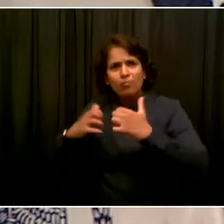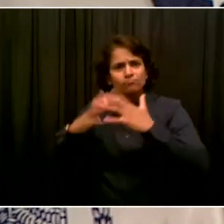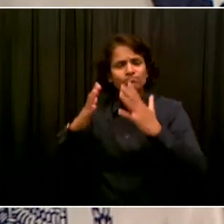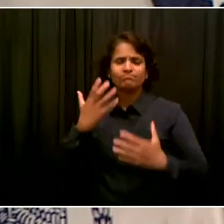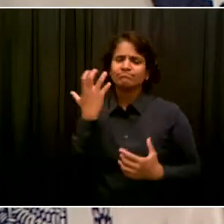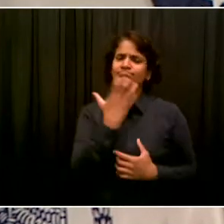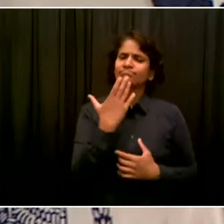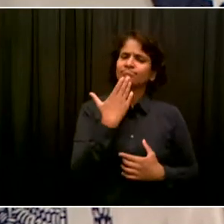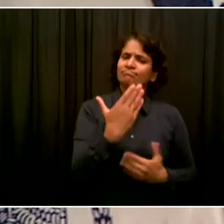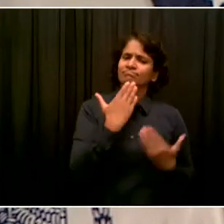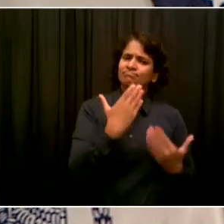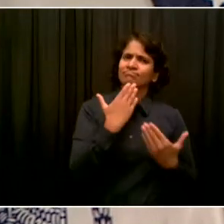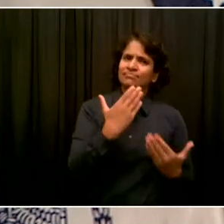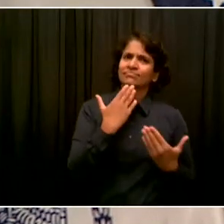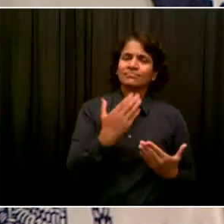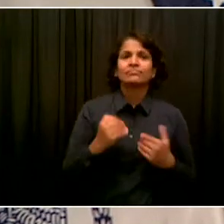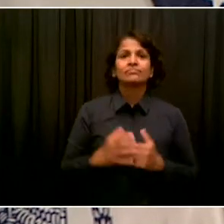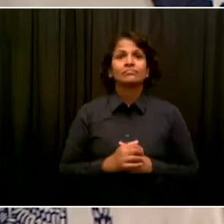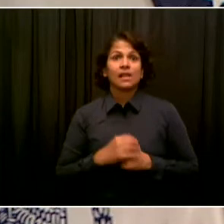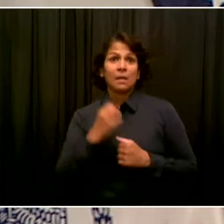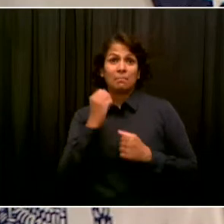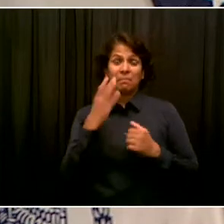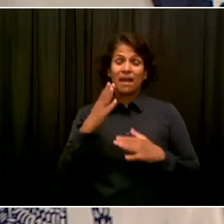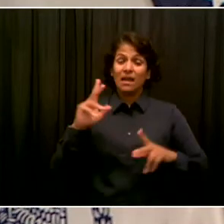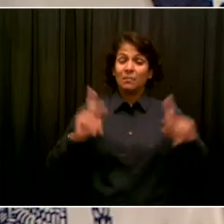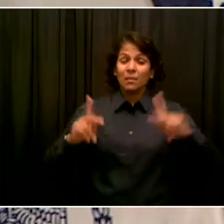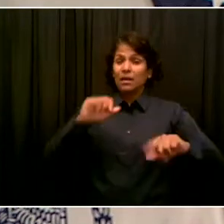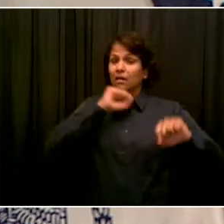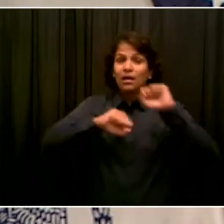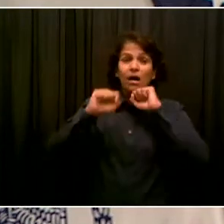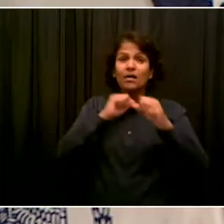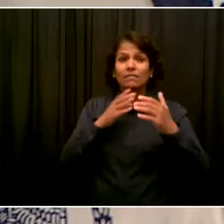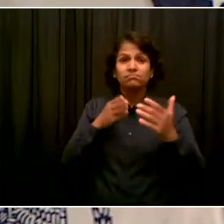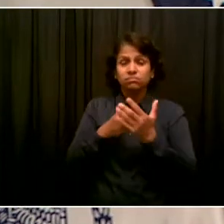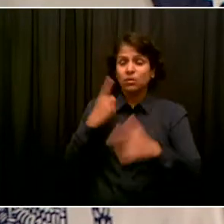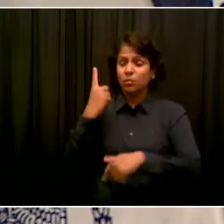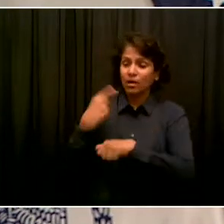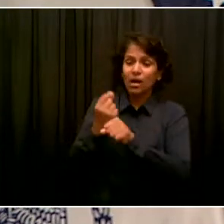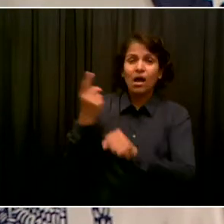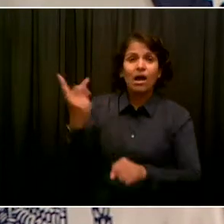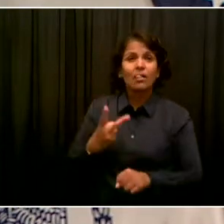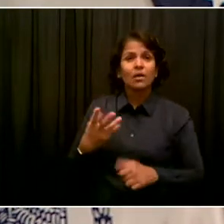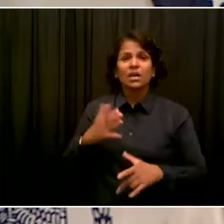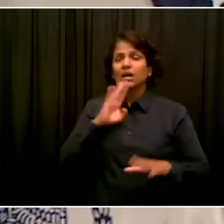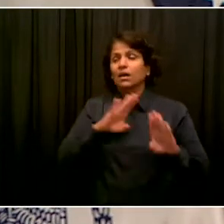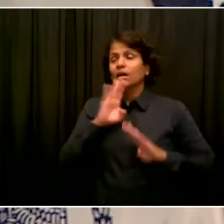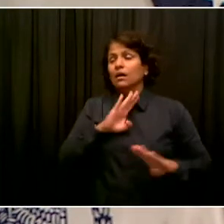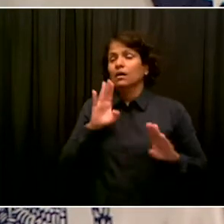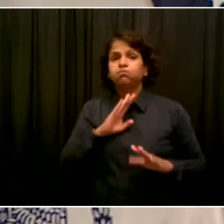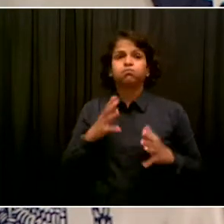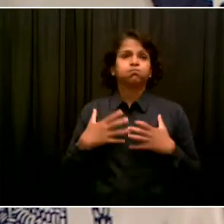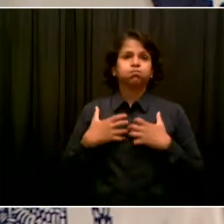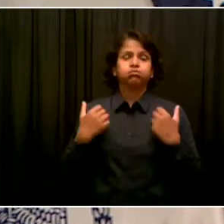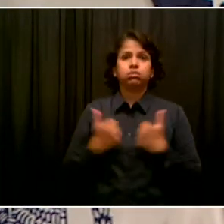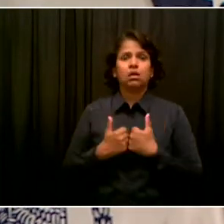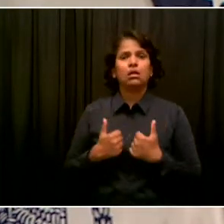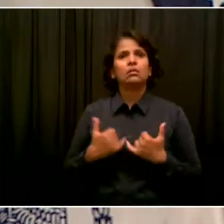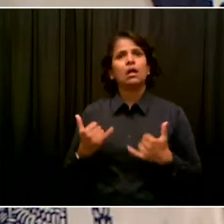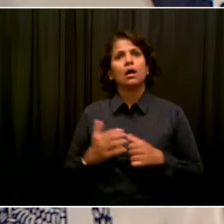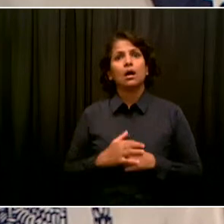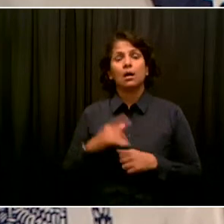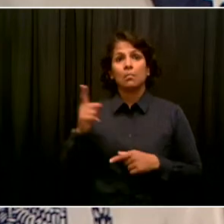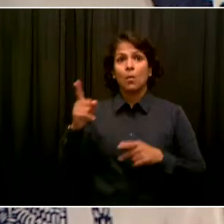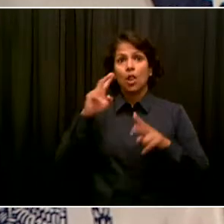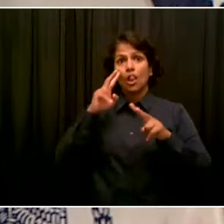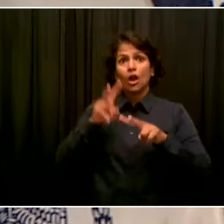and a half, and seeing our heroes out there with us makes a big, big difference, and it gives people hope. So I want to really thank you